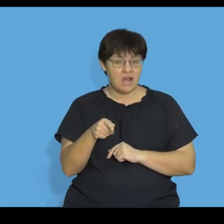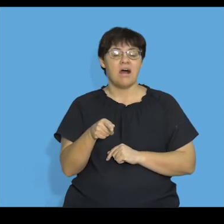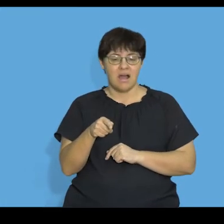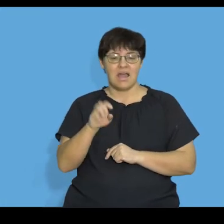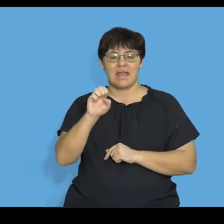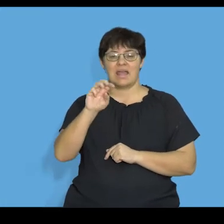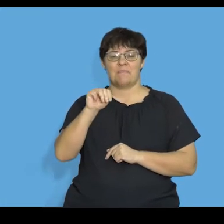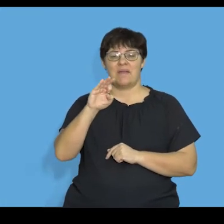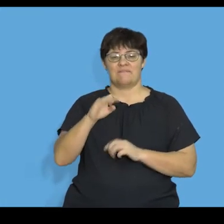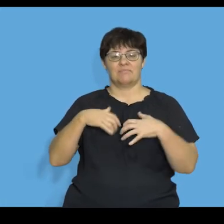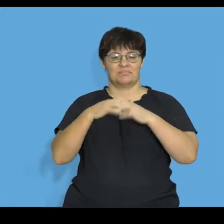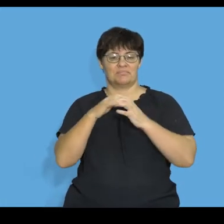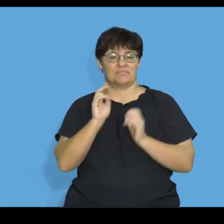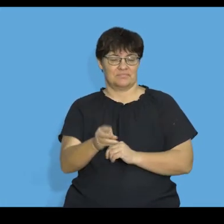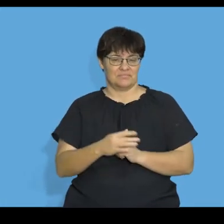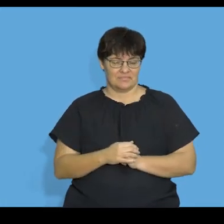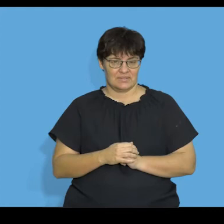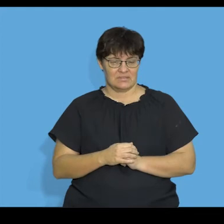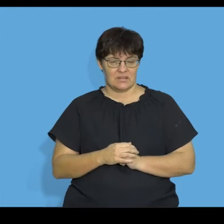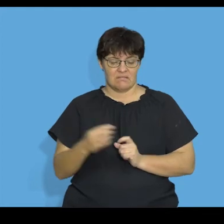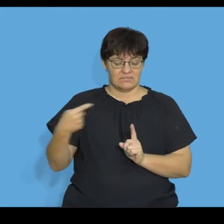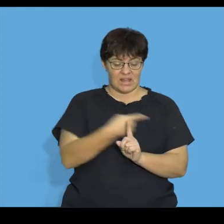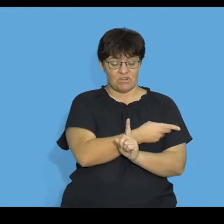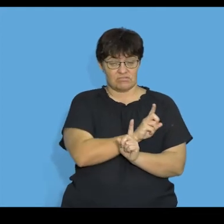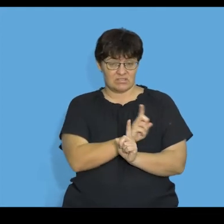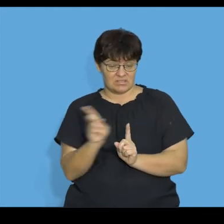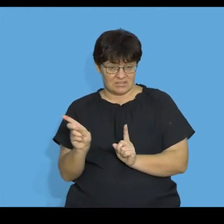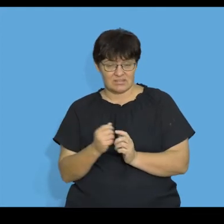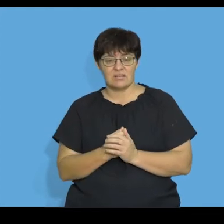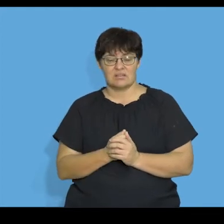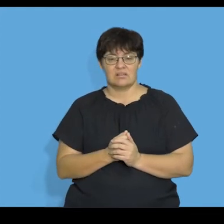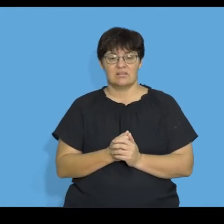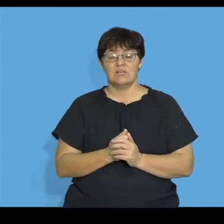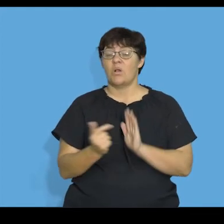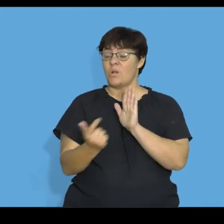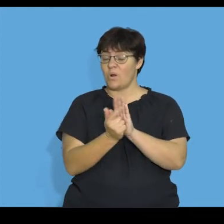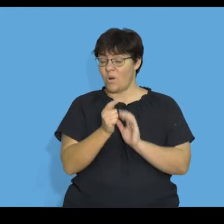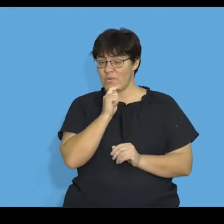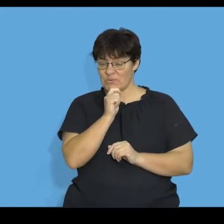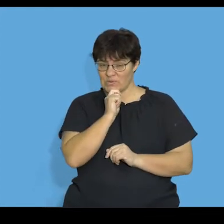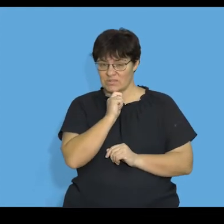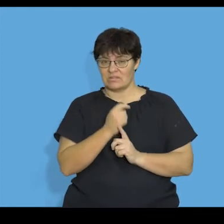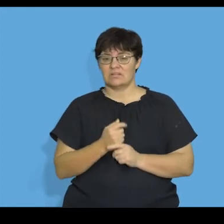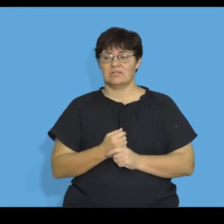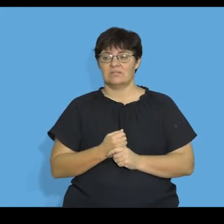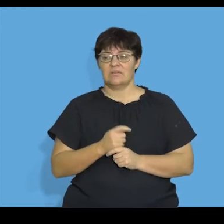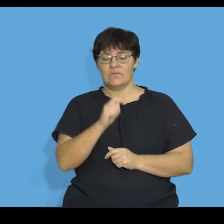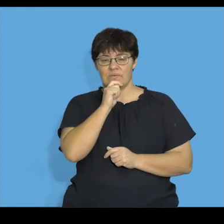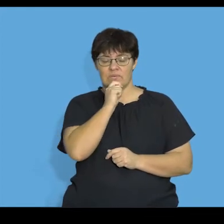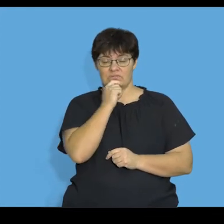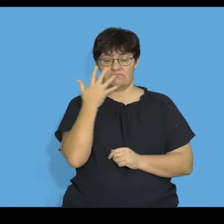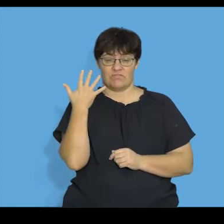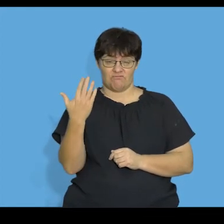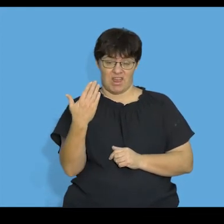And now we're going to say in which direction. We're going to apply Lenz's law. We're going to use the right-hand solenoid rule.